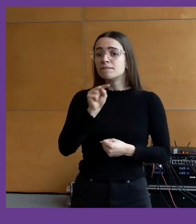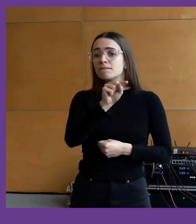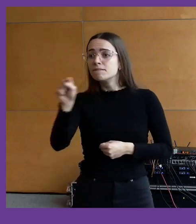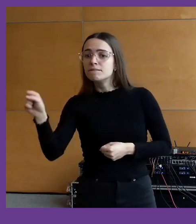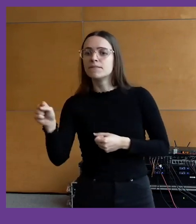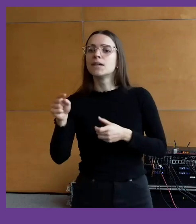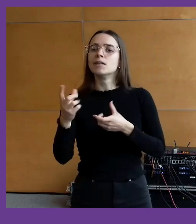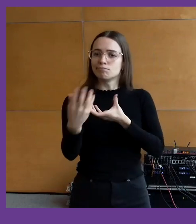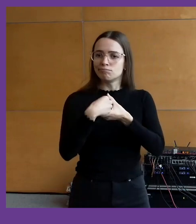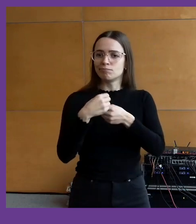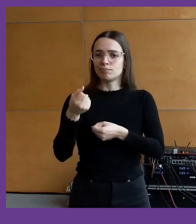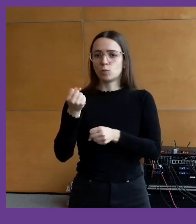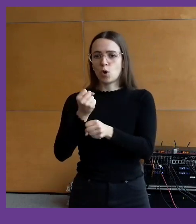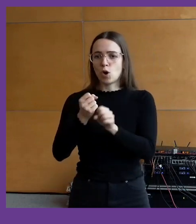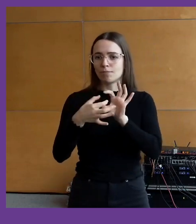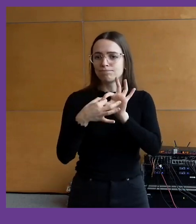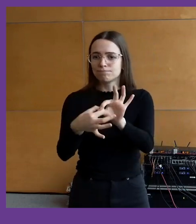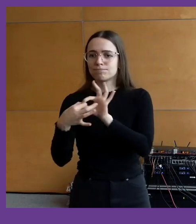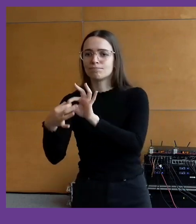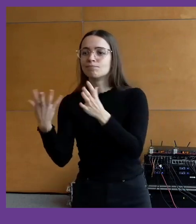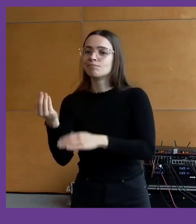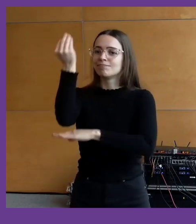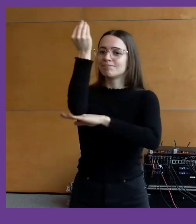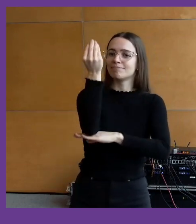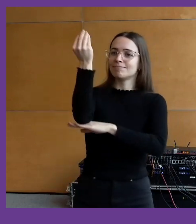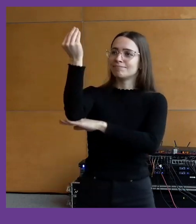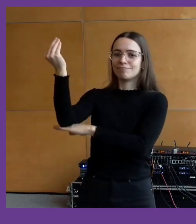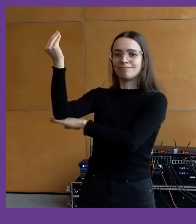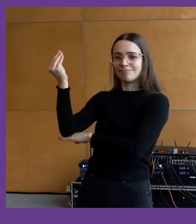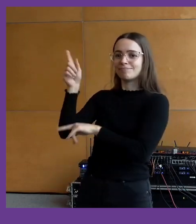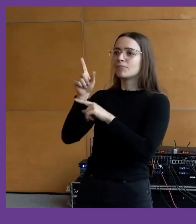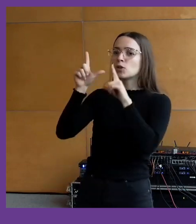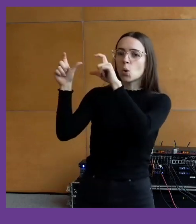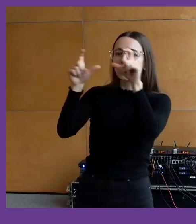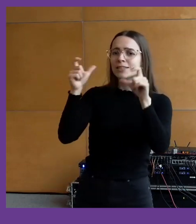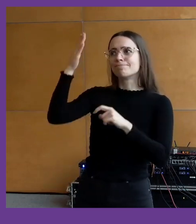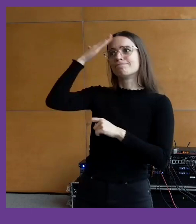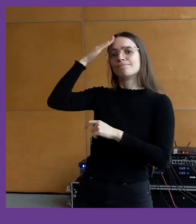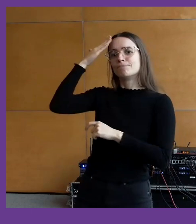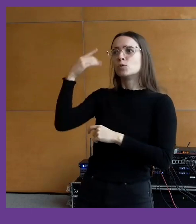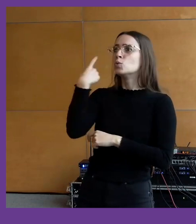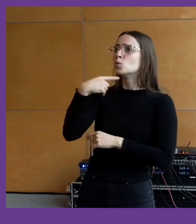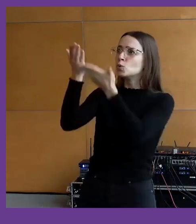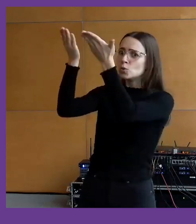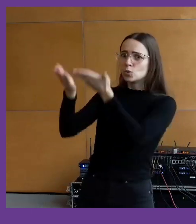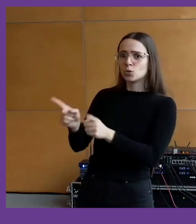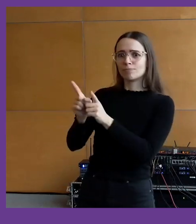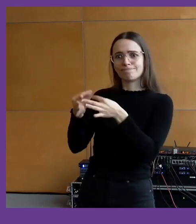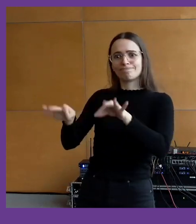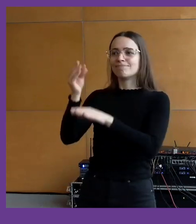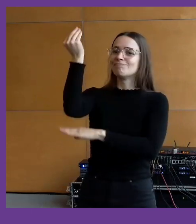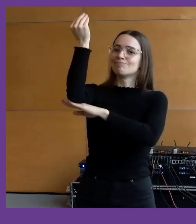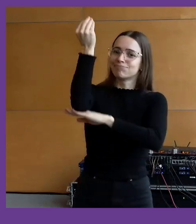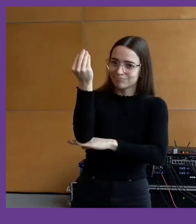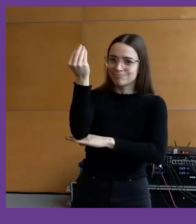monuments and national cultural importance, and the obligation of state parties to ensure that persons with